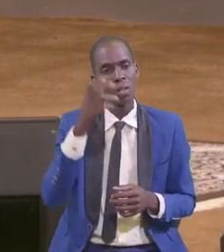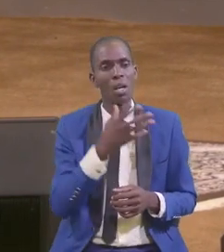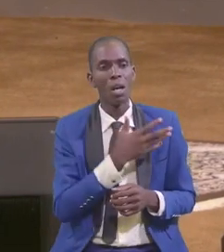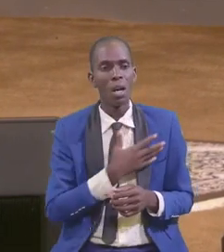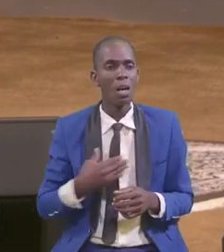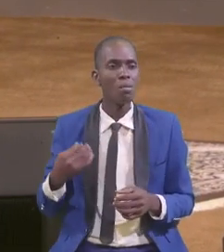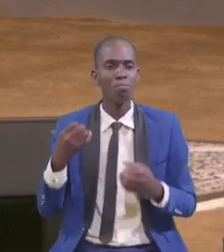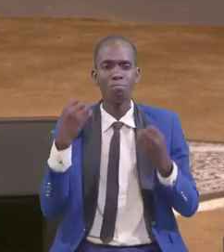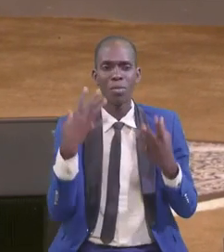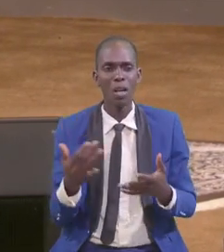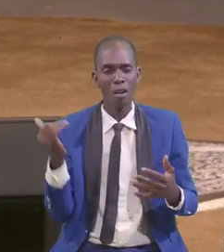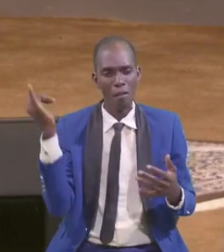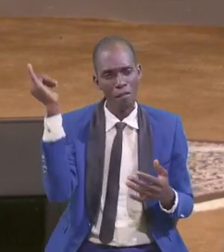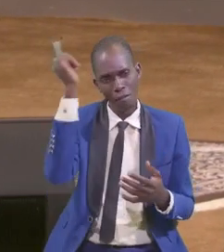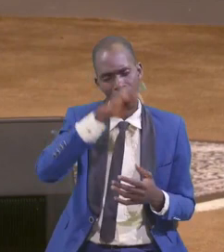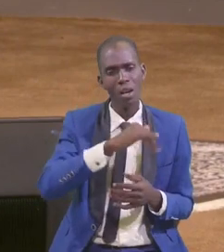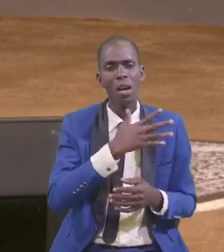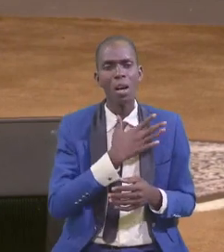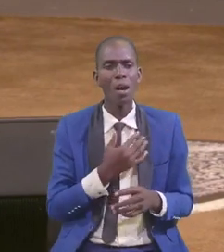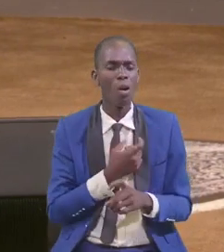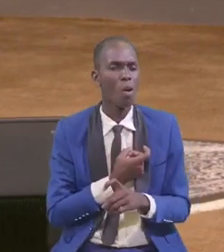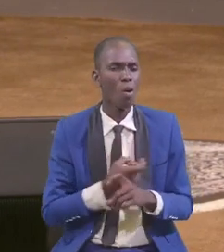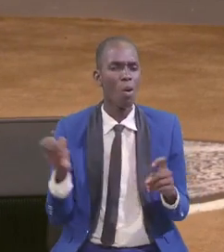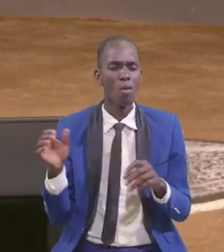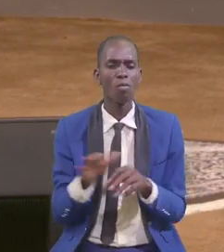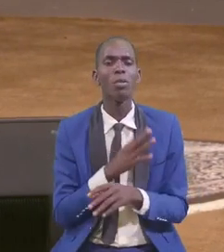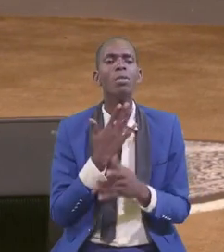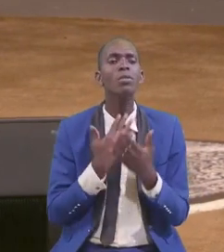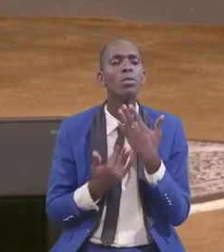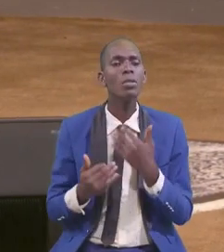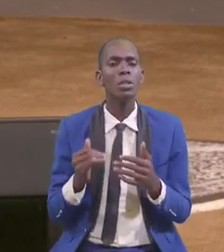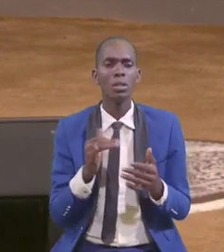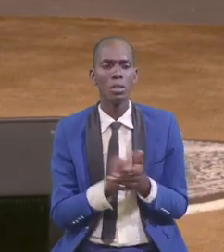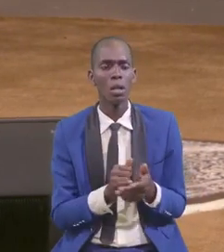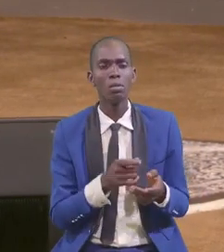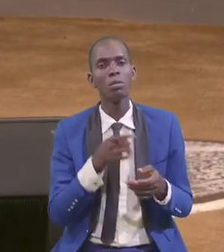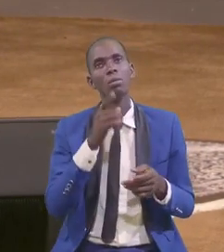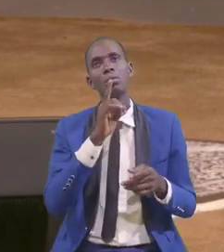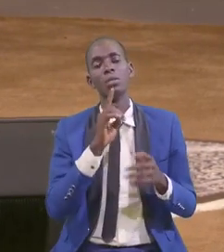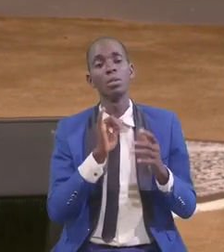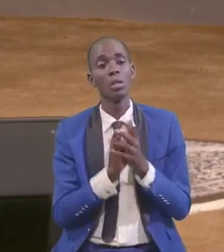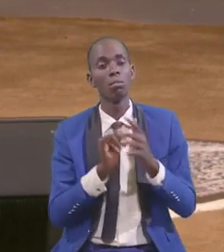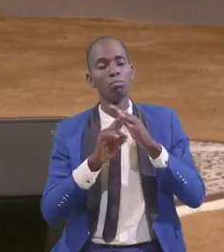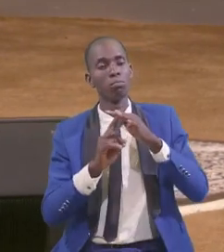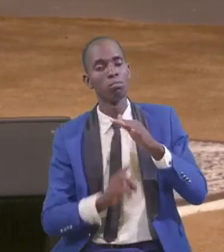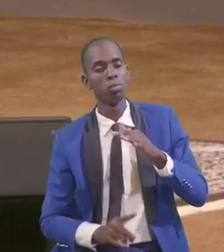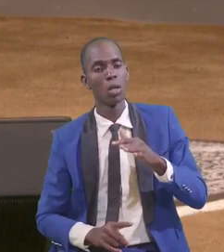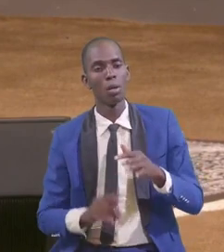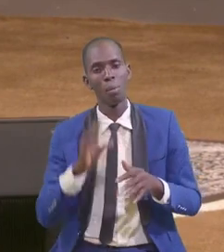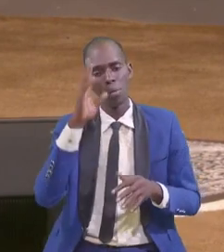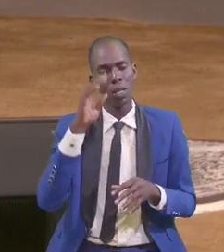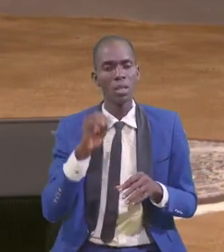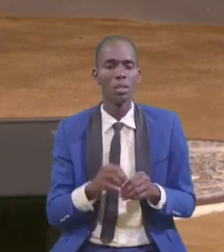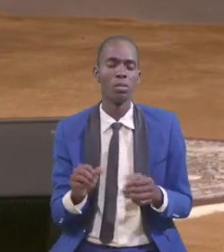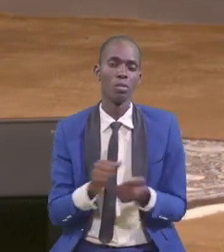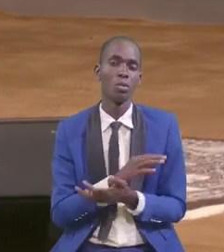laws which drown men in destruction and perdition. That's what drown. When somebody